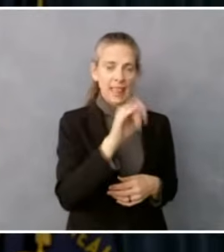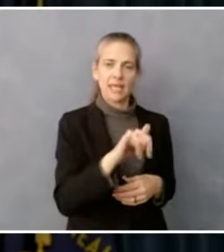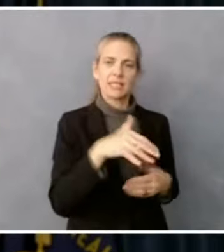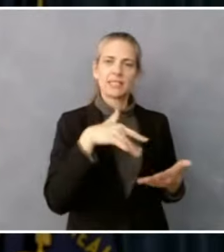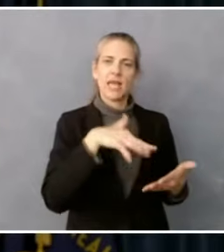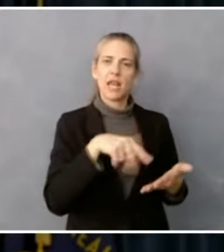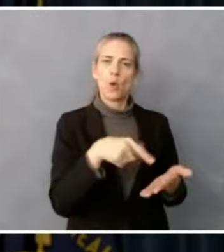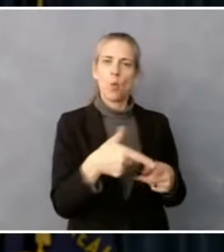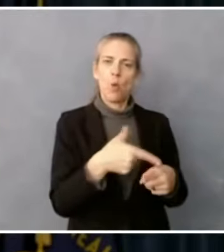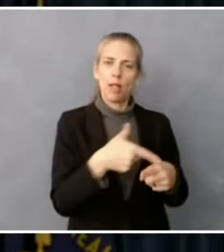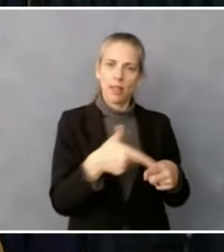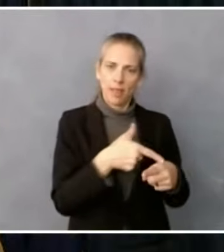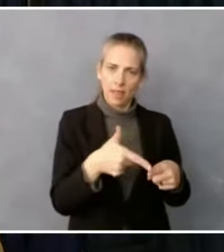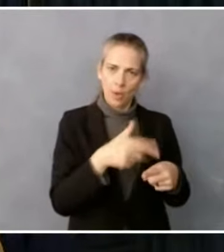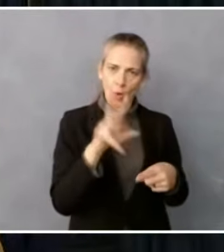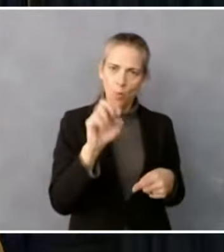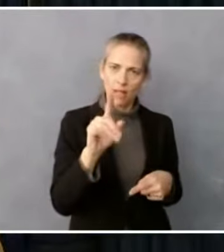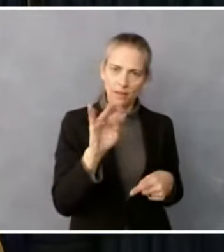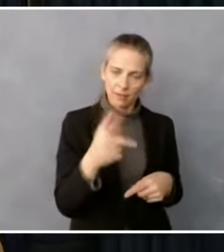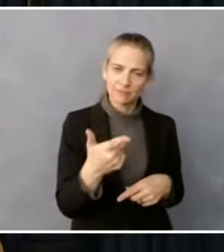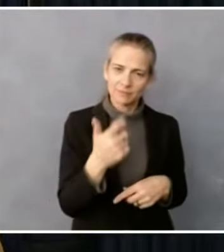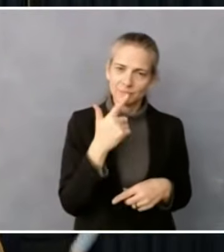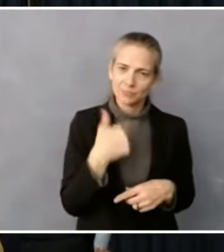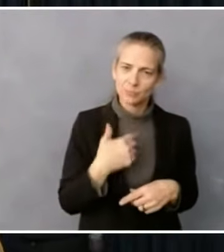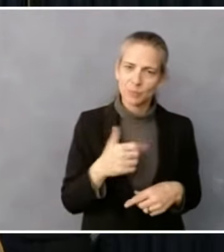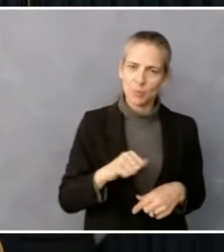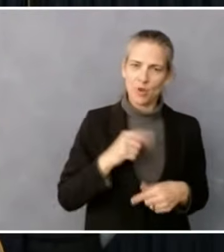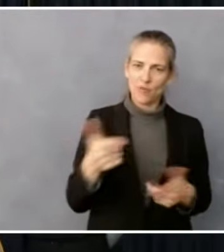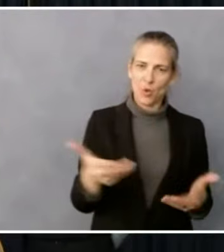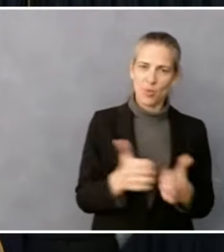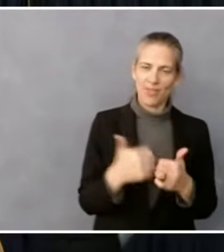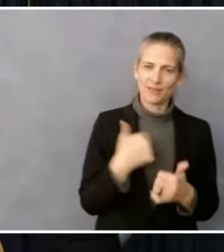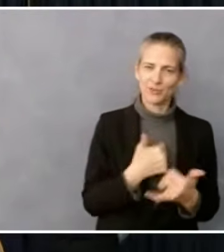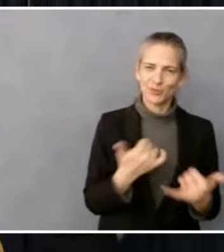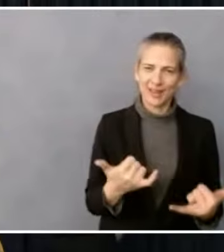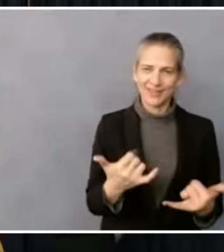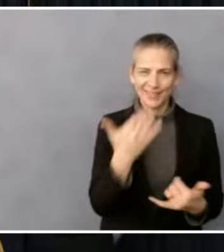excited to have you all today. Commissioner Fletcher. Thank you, Governor. Absolutely. Appreciate